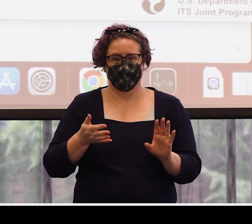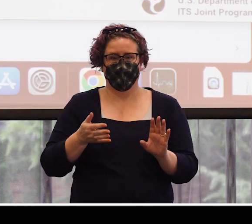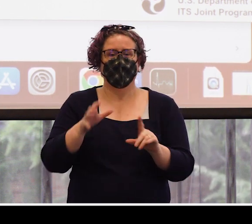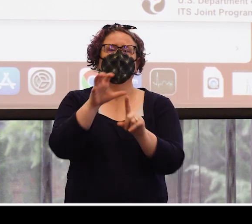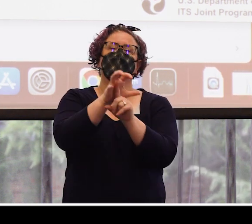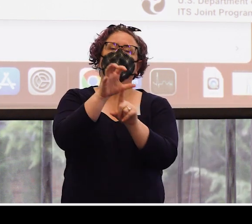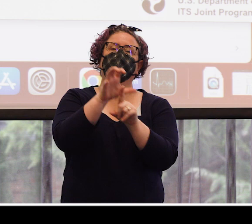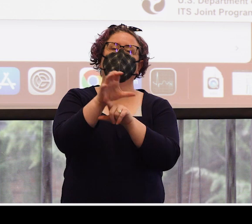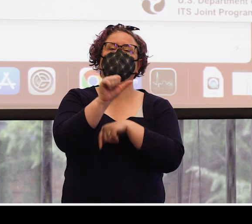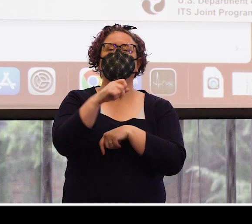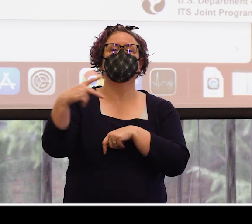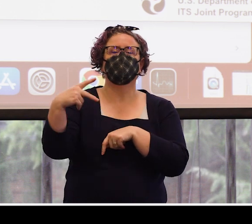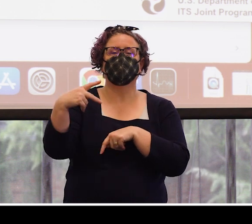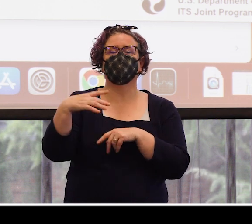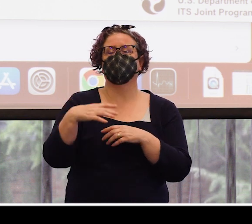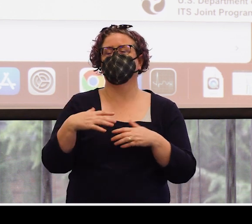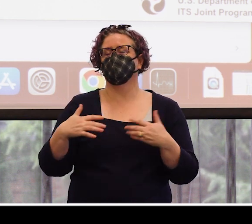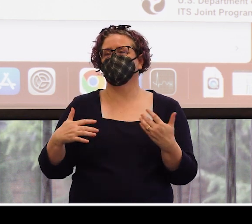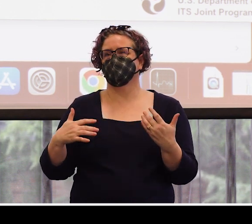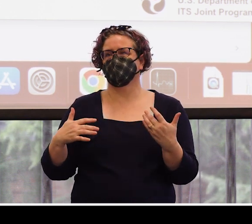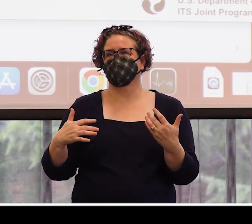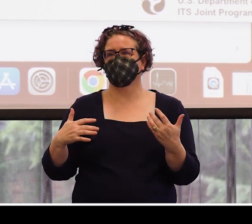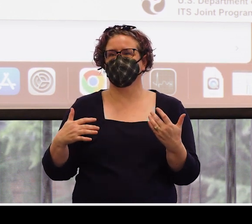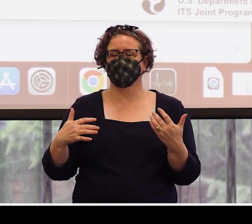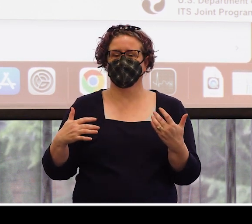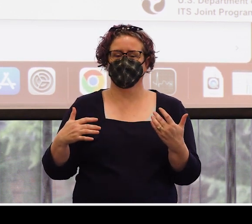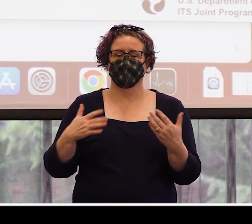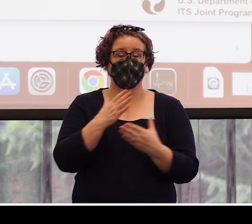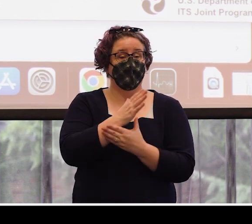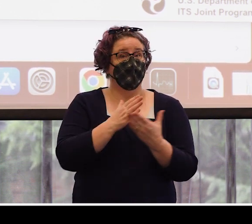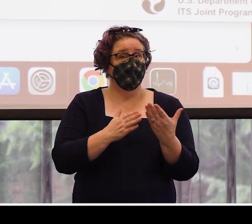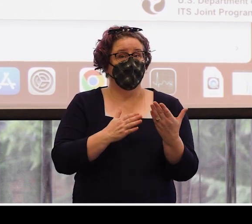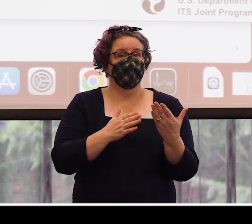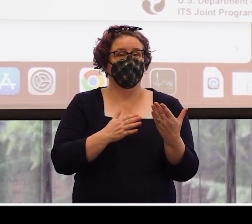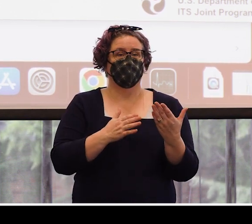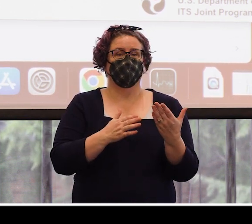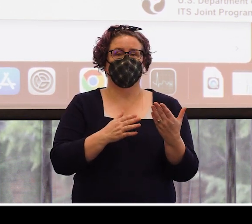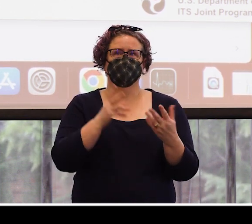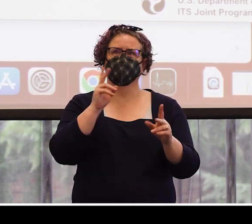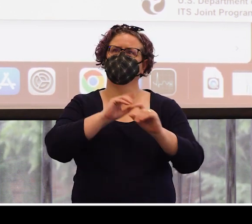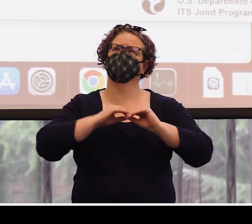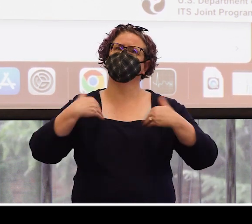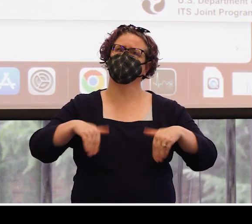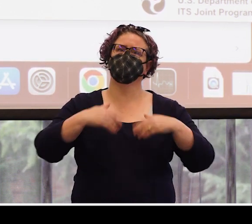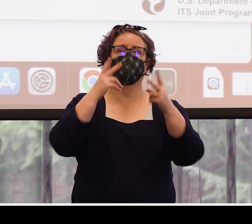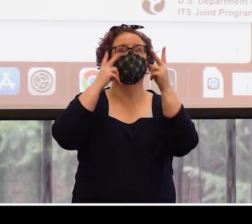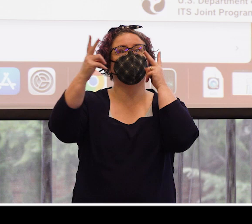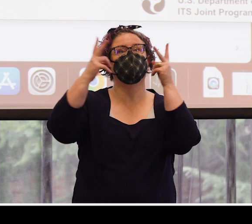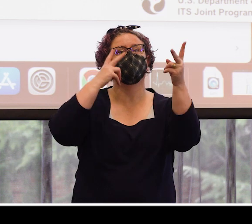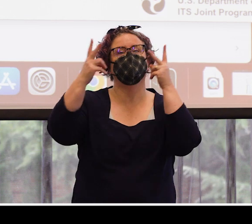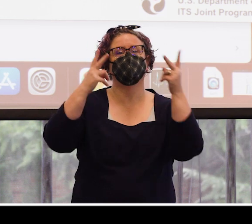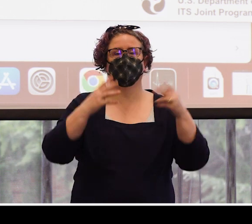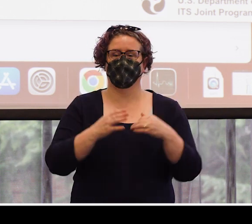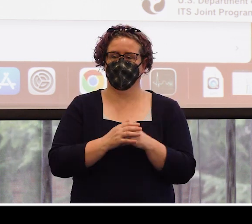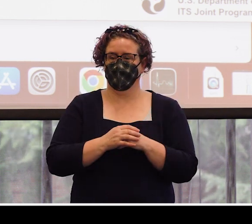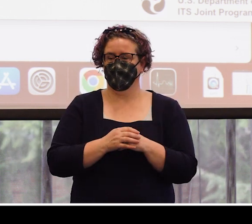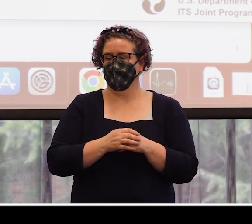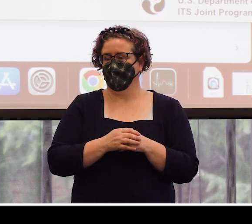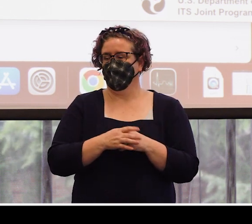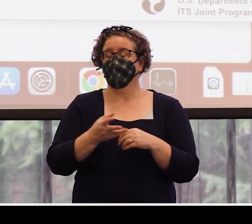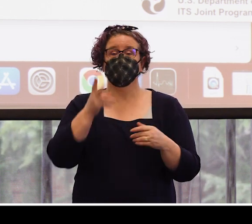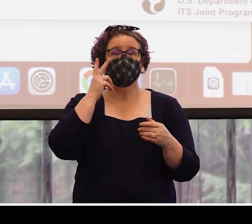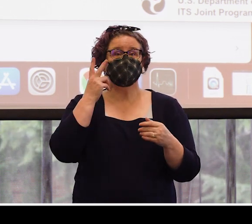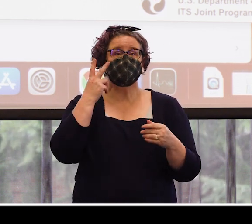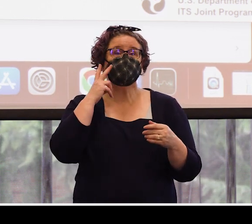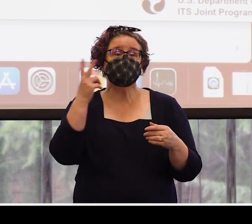popular apps, there are aspects that are very visual. So you might see the whole route and how